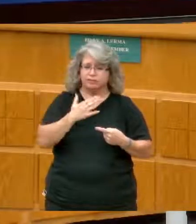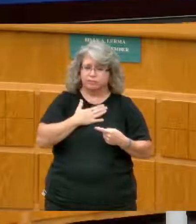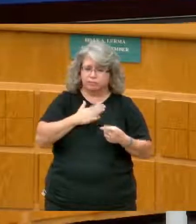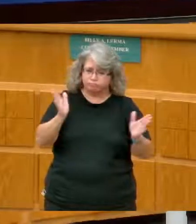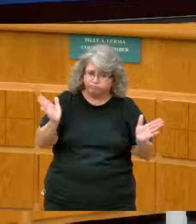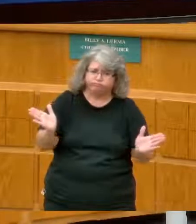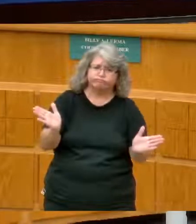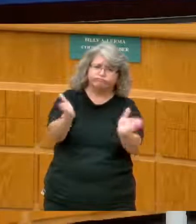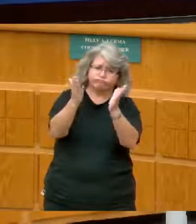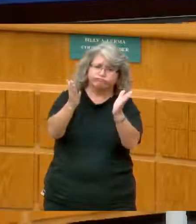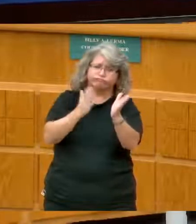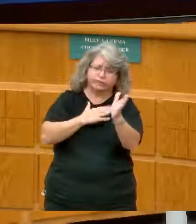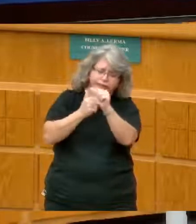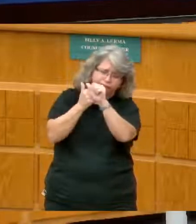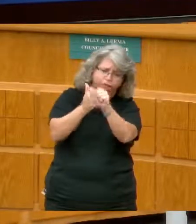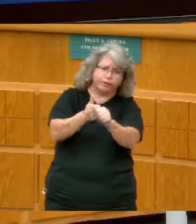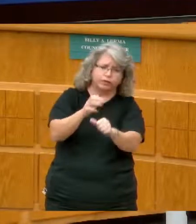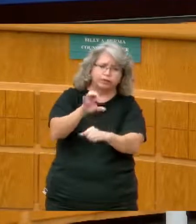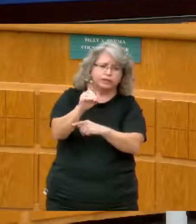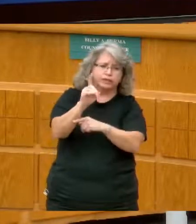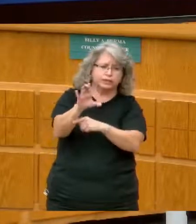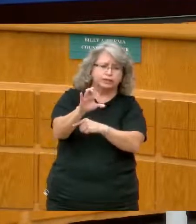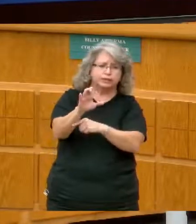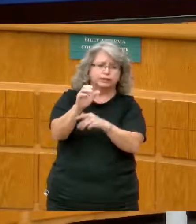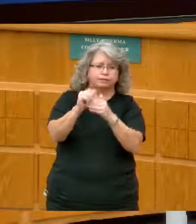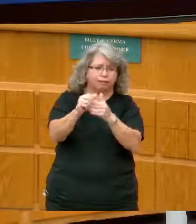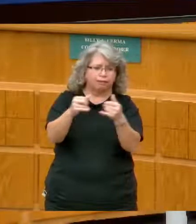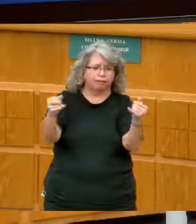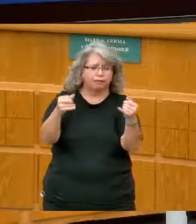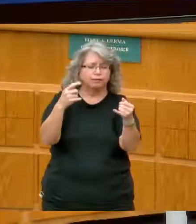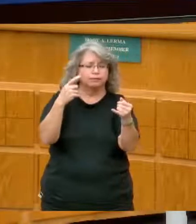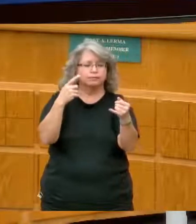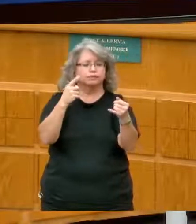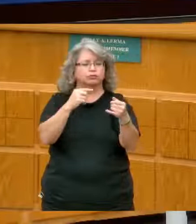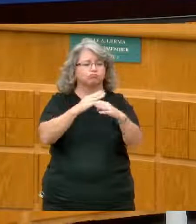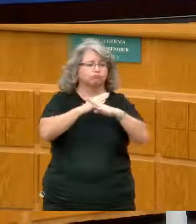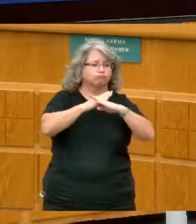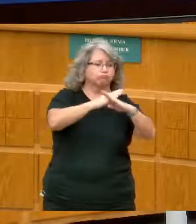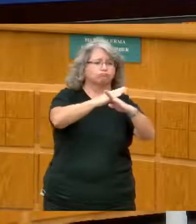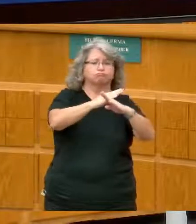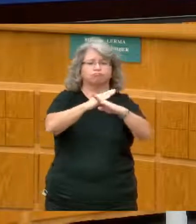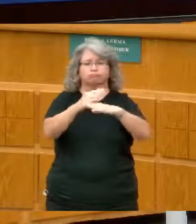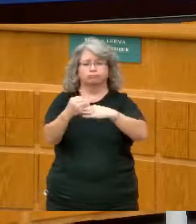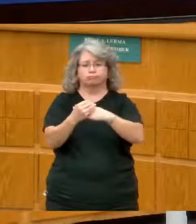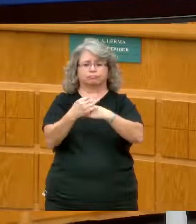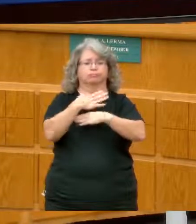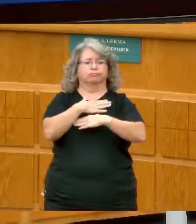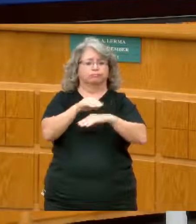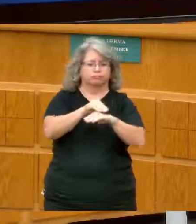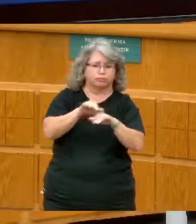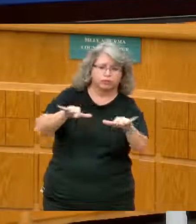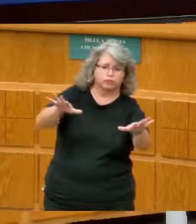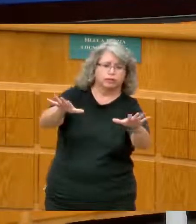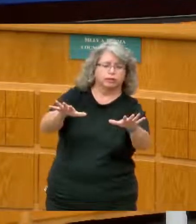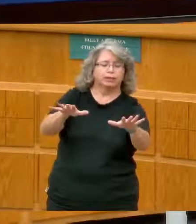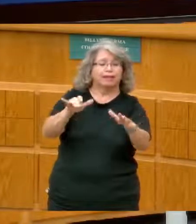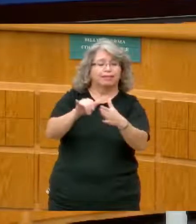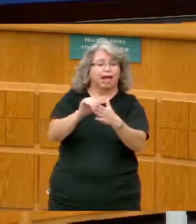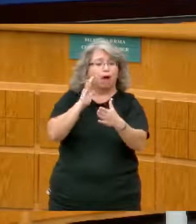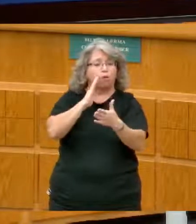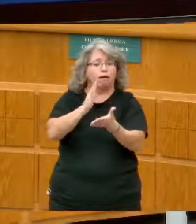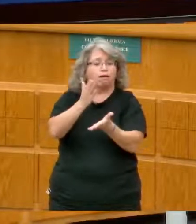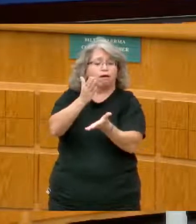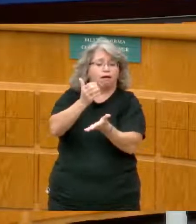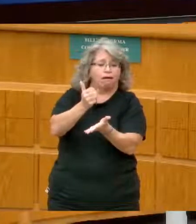guidelines to help prevent contracting COVID and its variants, because this helps stop new variants from arising in the